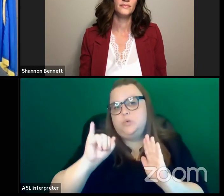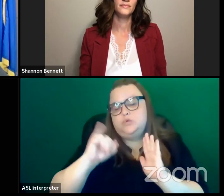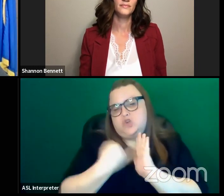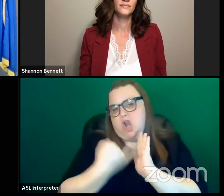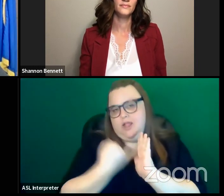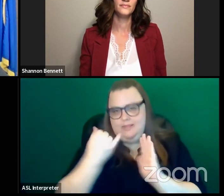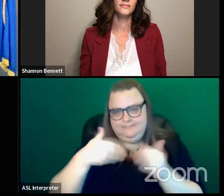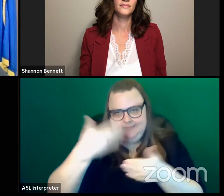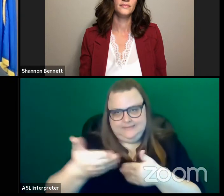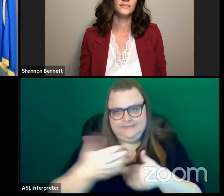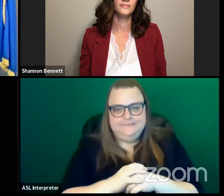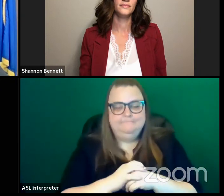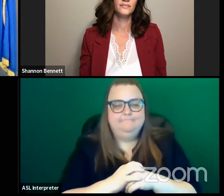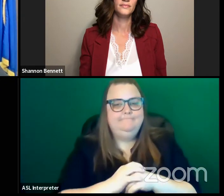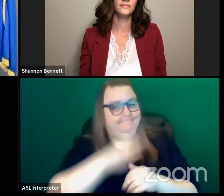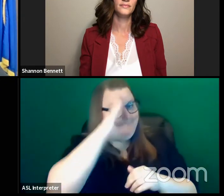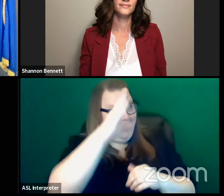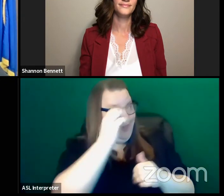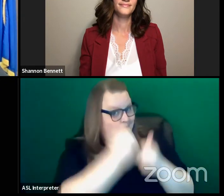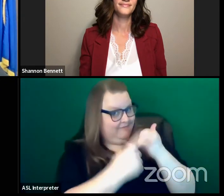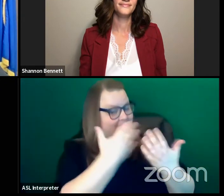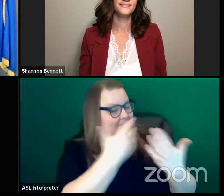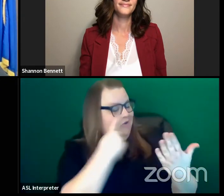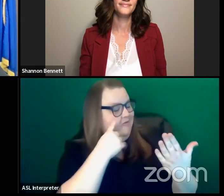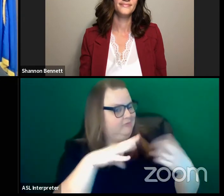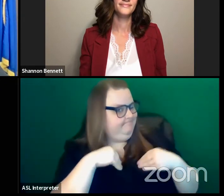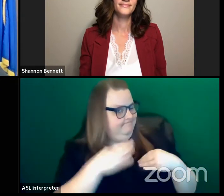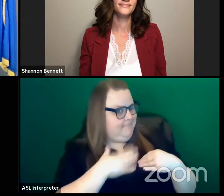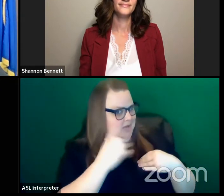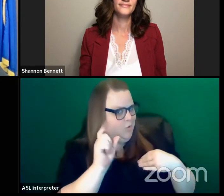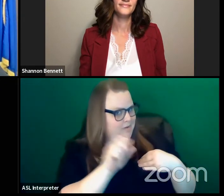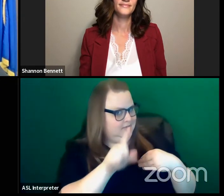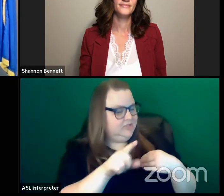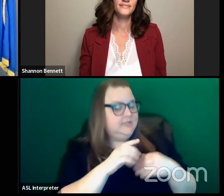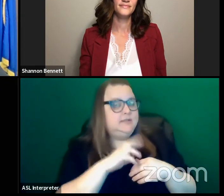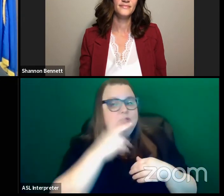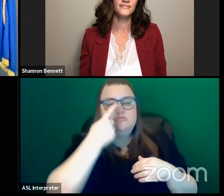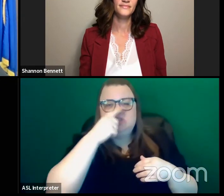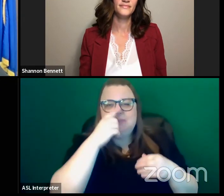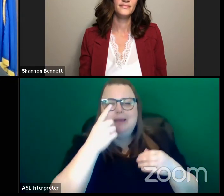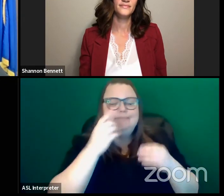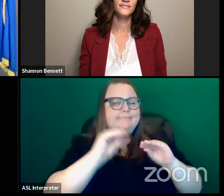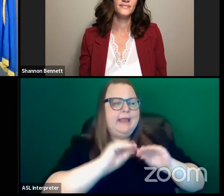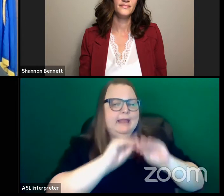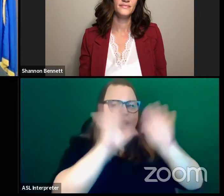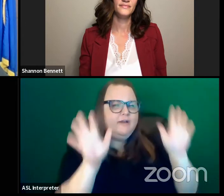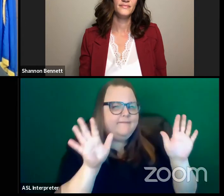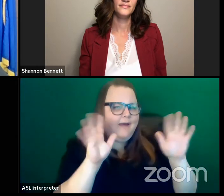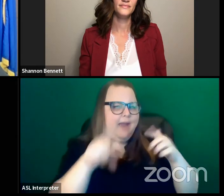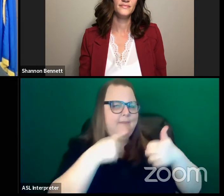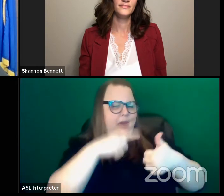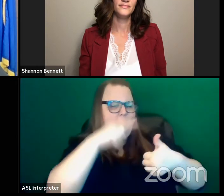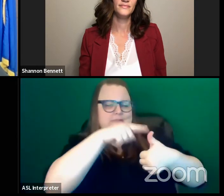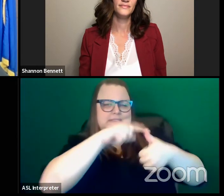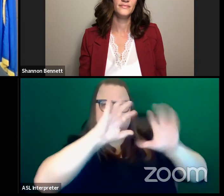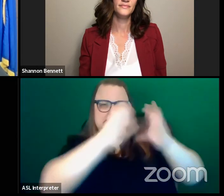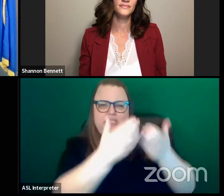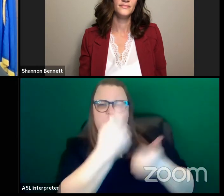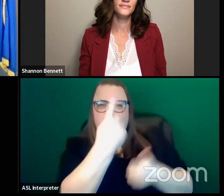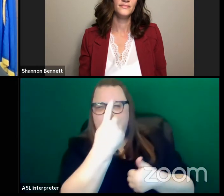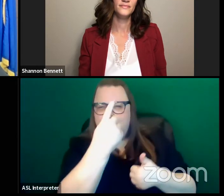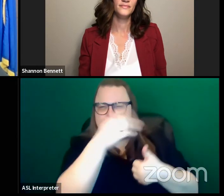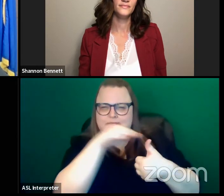Hi, all. Thank you for taking my question. Can I get some clarity, please, on Tier 1? Shannon, I